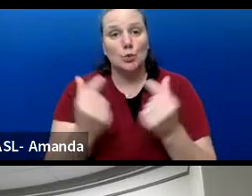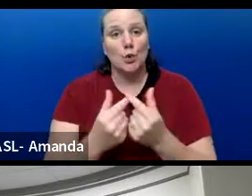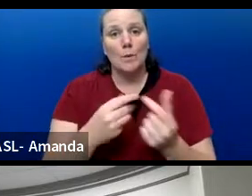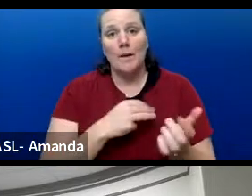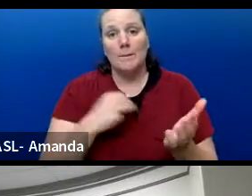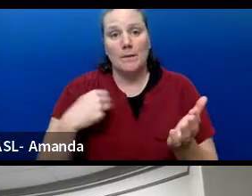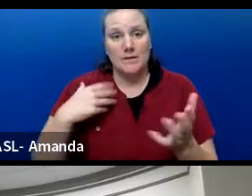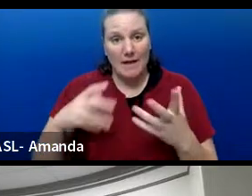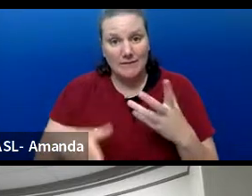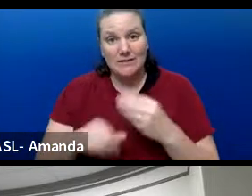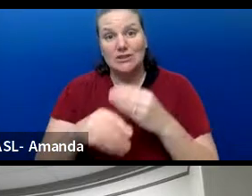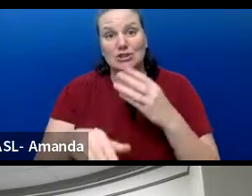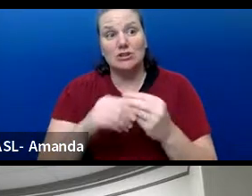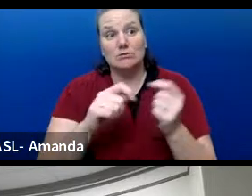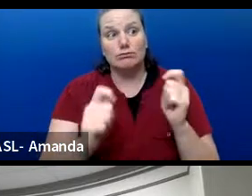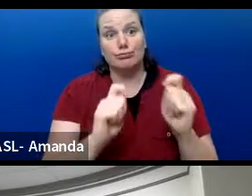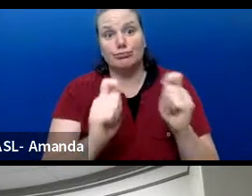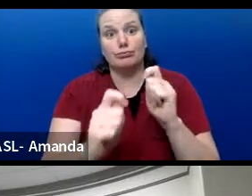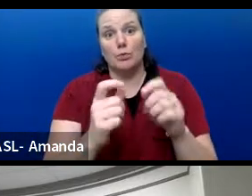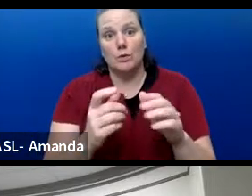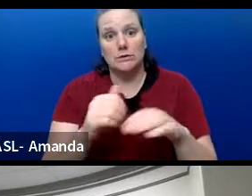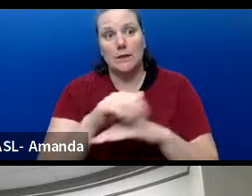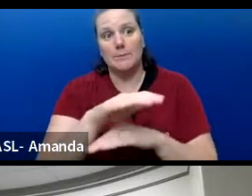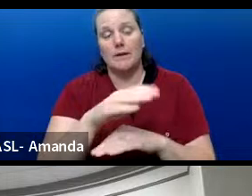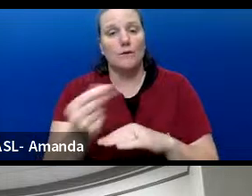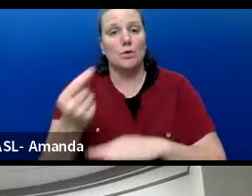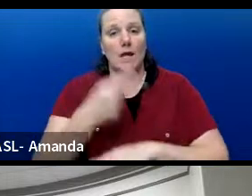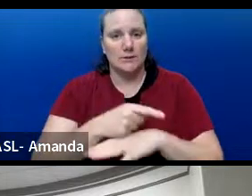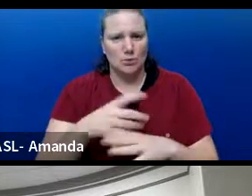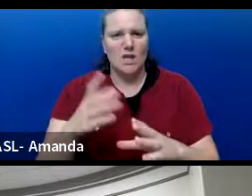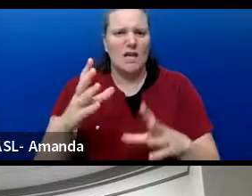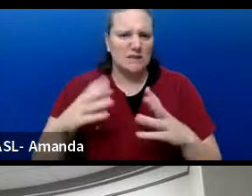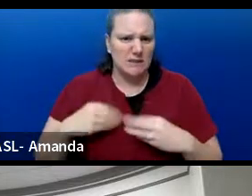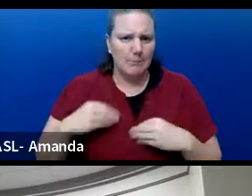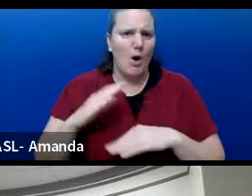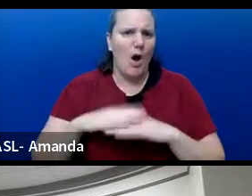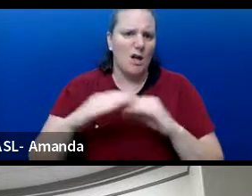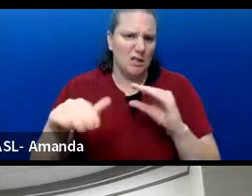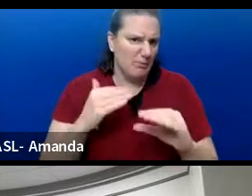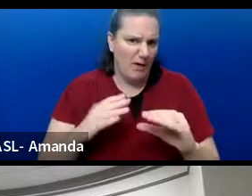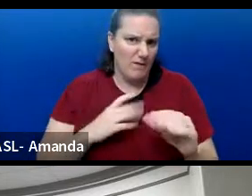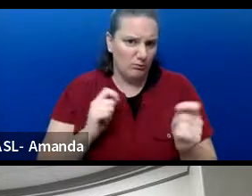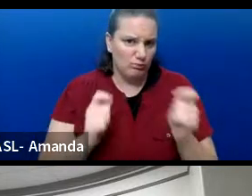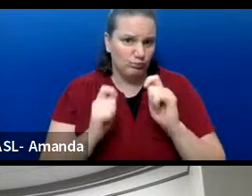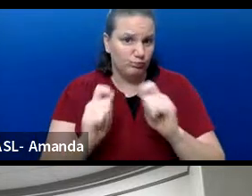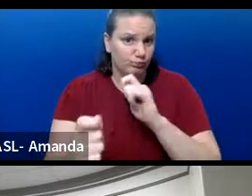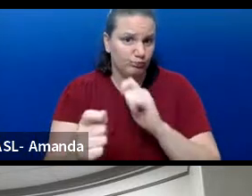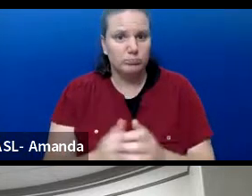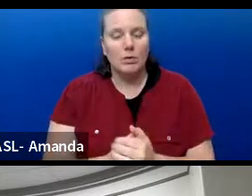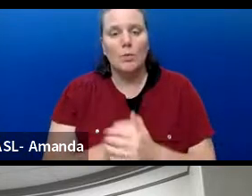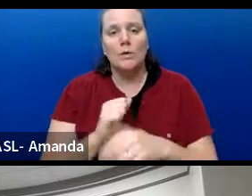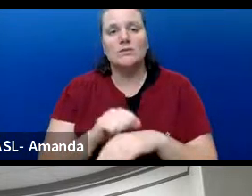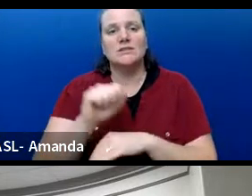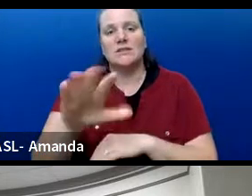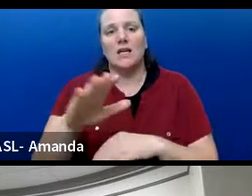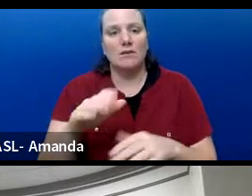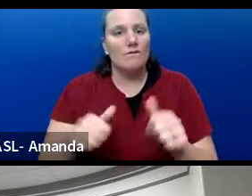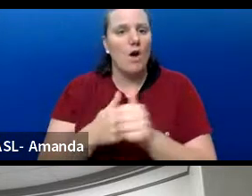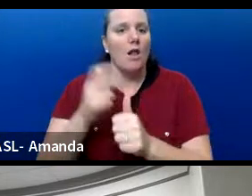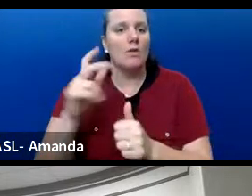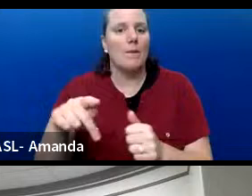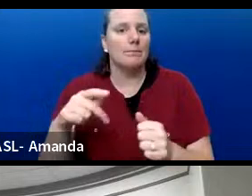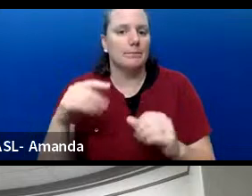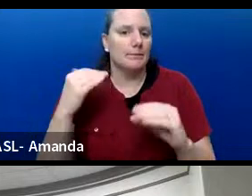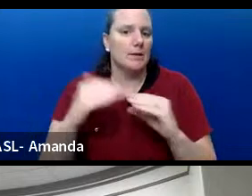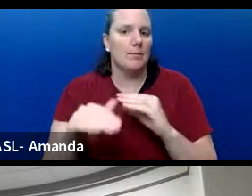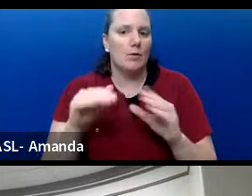send me over the next couple of days, we can take those in via email. And we'll send it out in the follow-up email reminder,